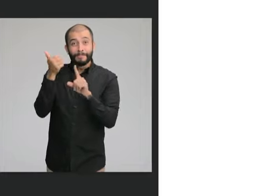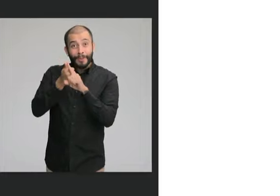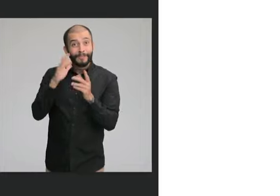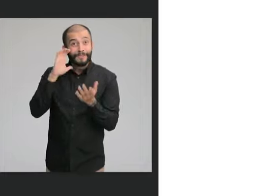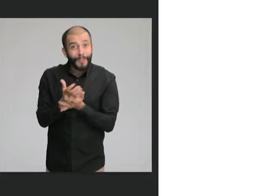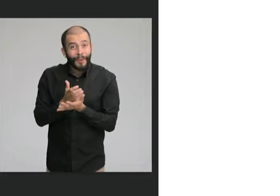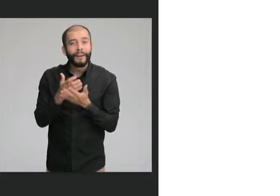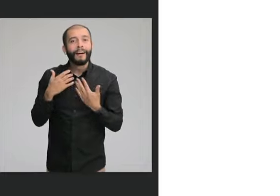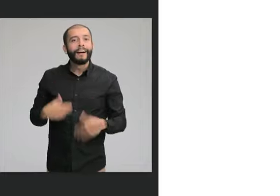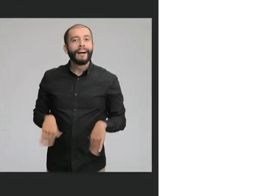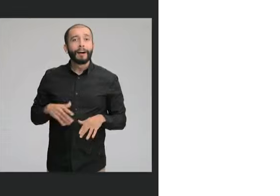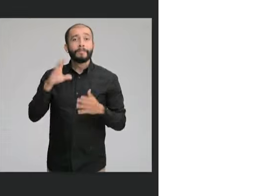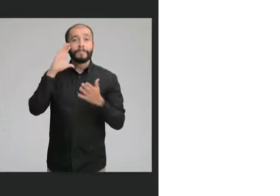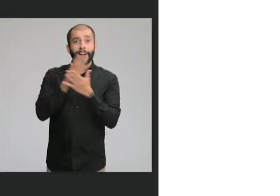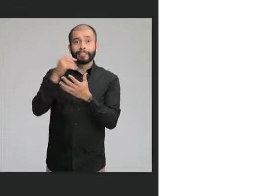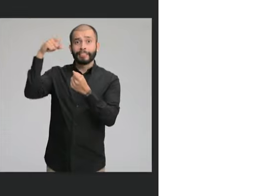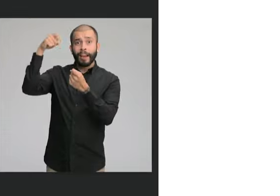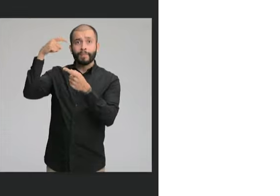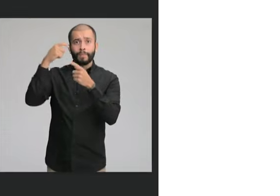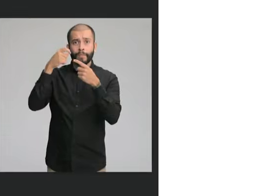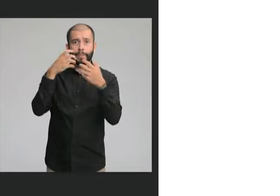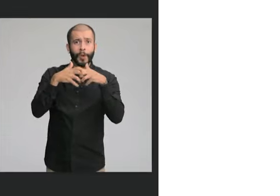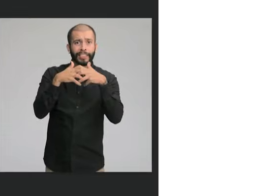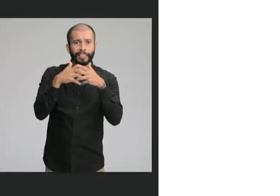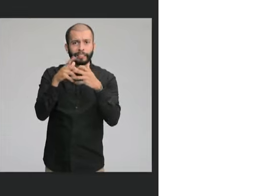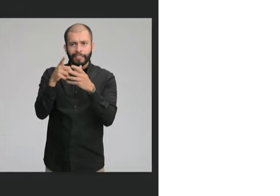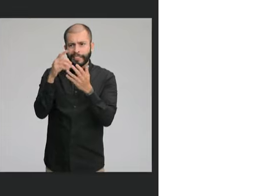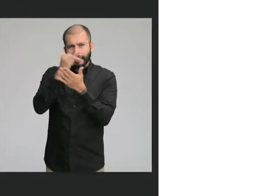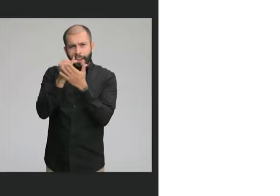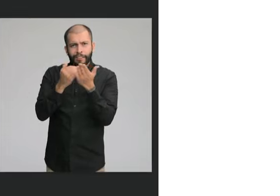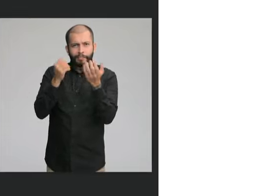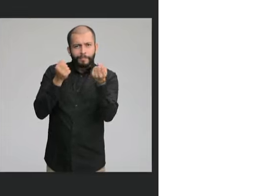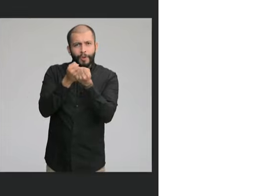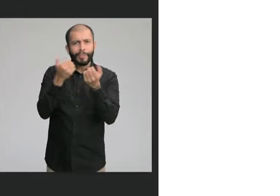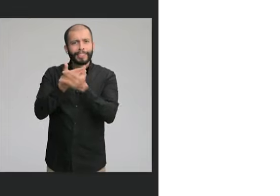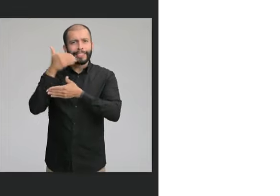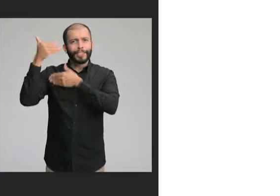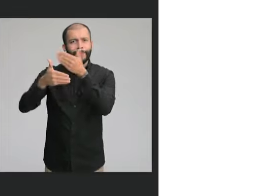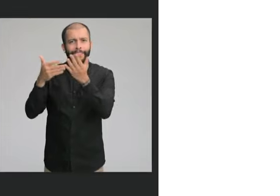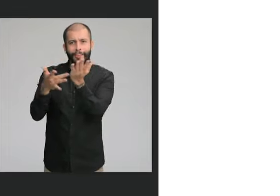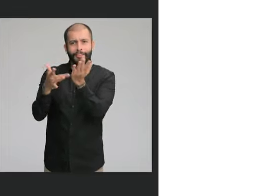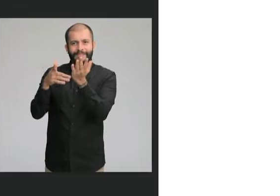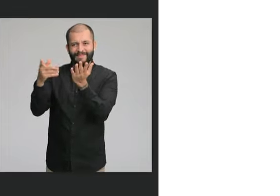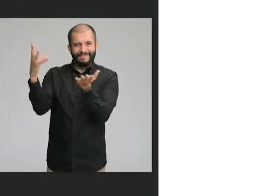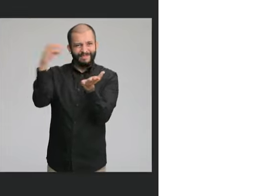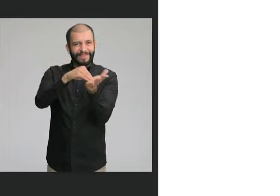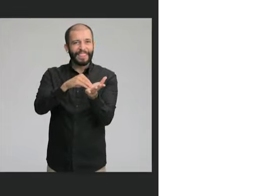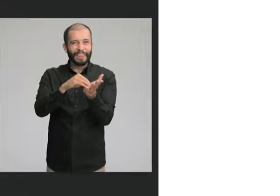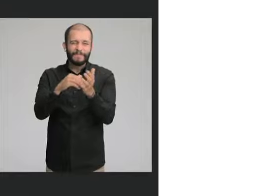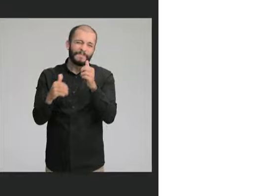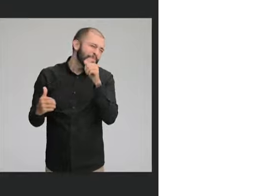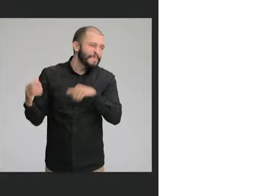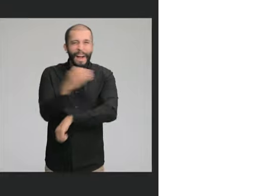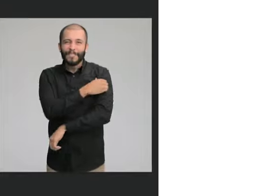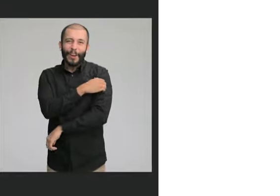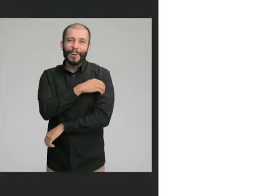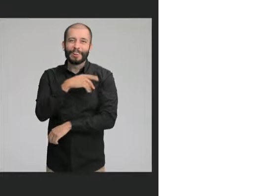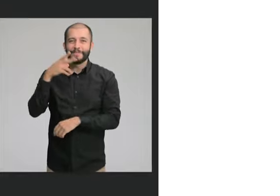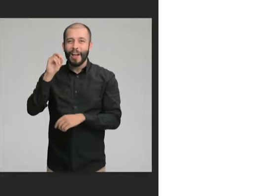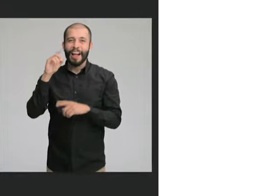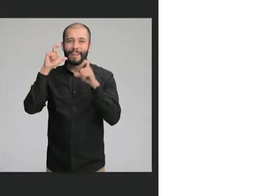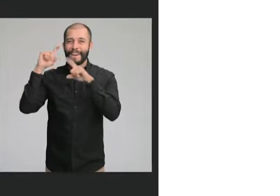Okay. And the image signal processor was designed to support a new generation of technology that provides our most powerful pro camera